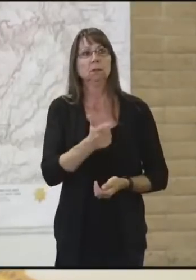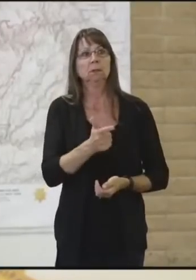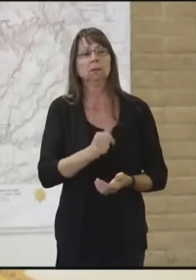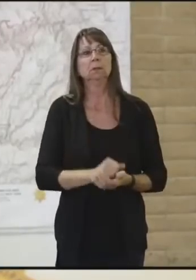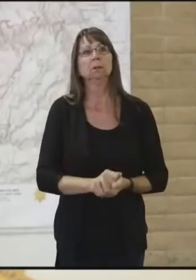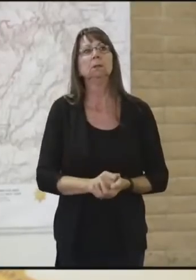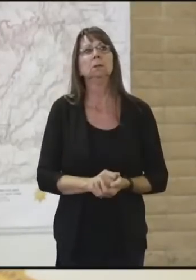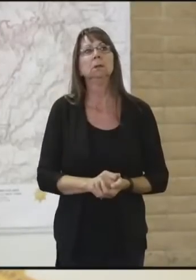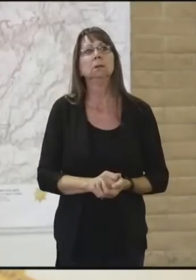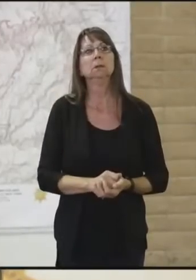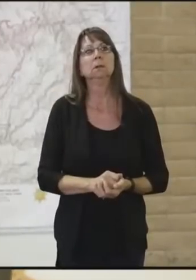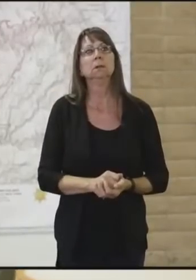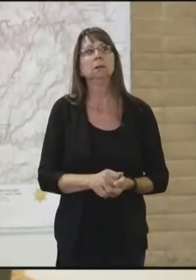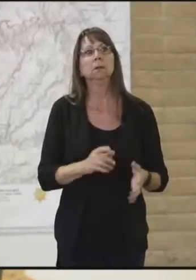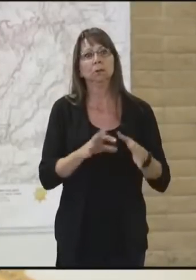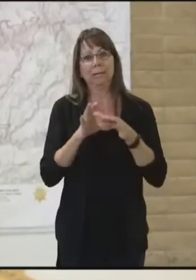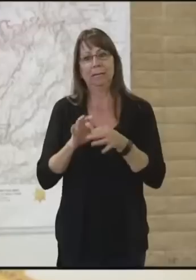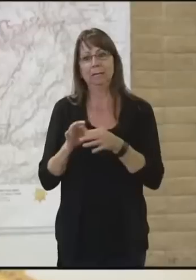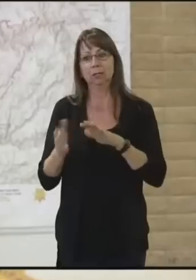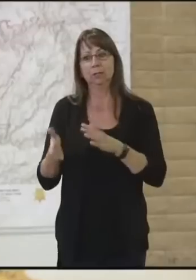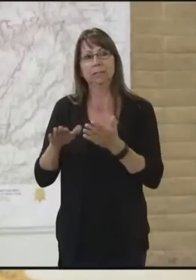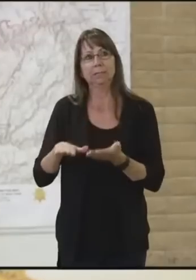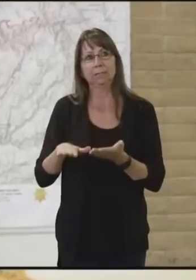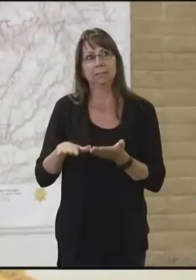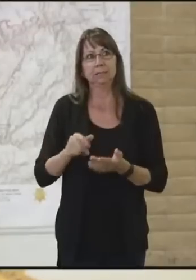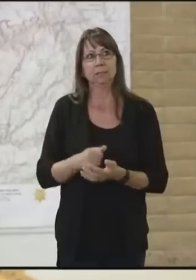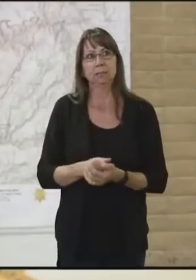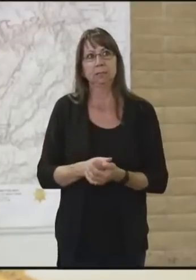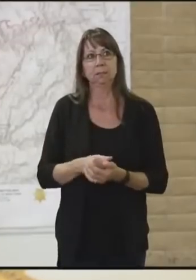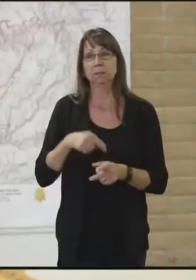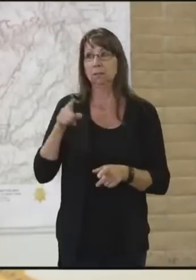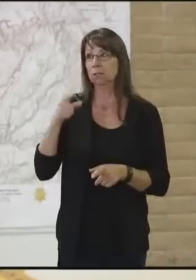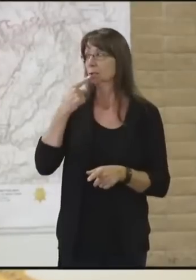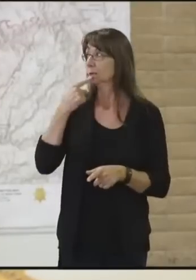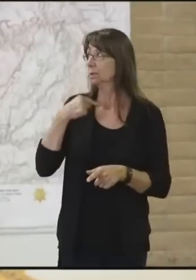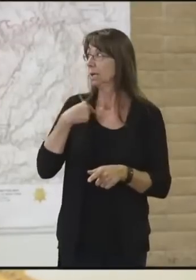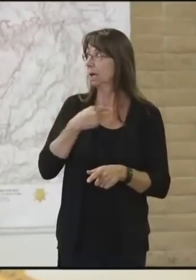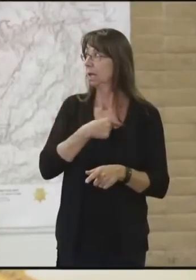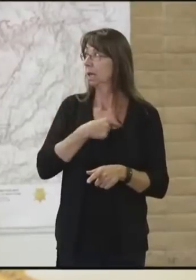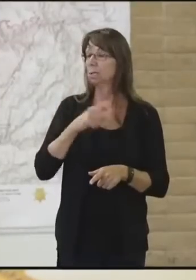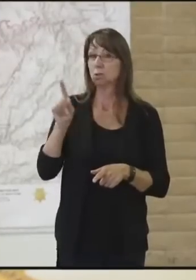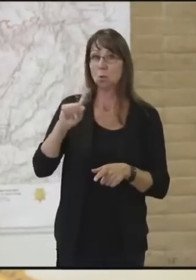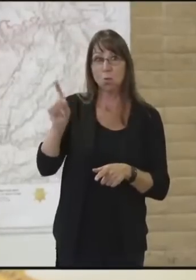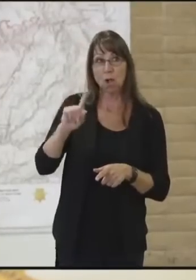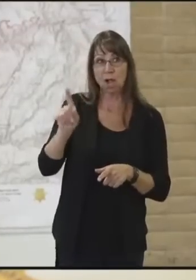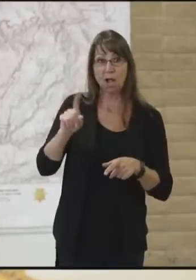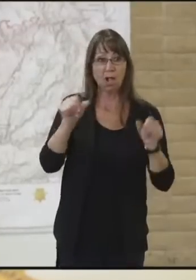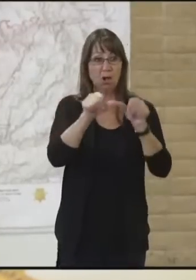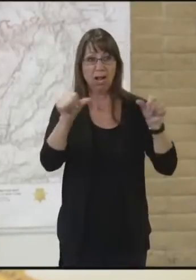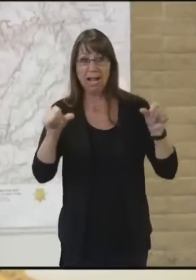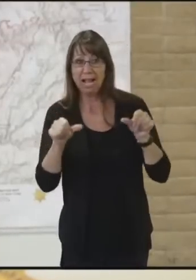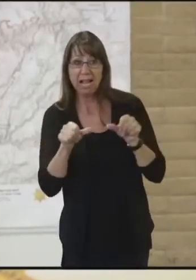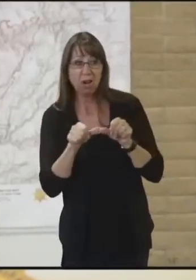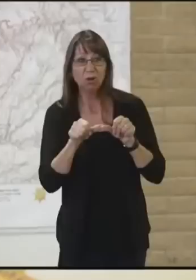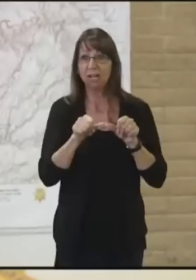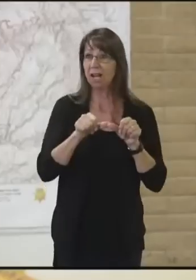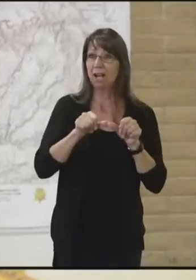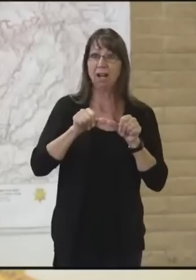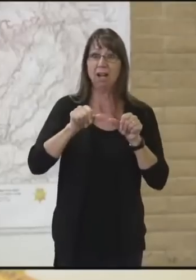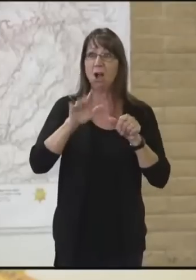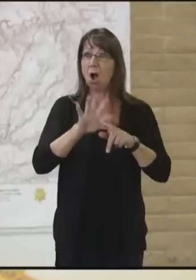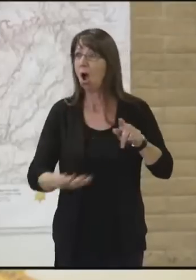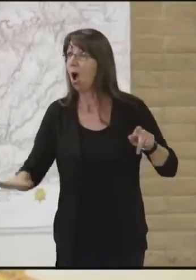Regarding the deceased, can you tell us where they were living? Were they all in one area? Were they spread out across the entire